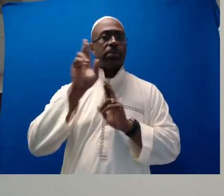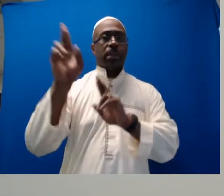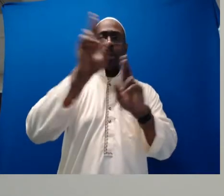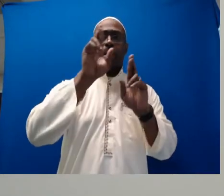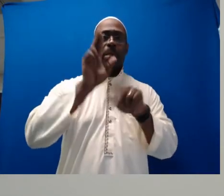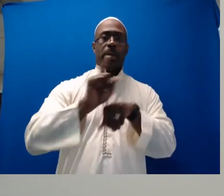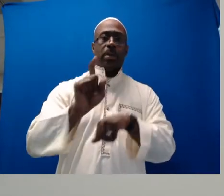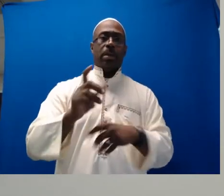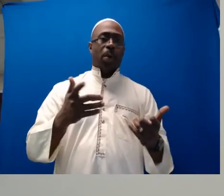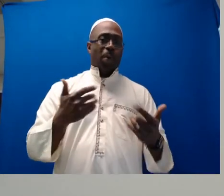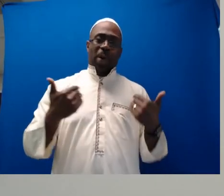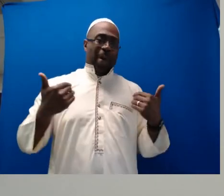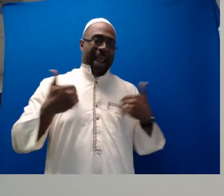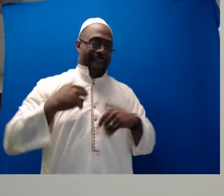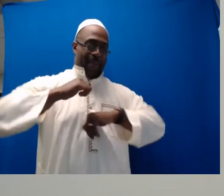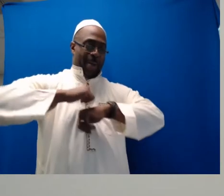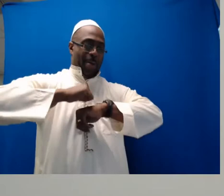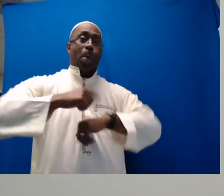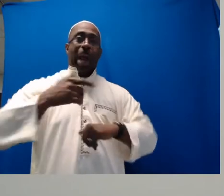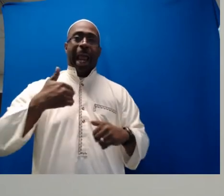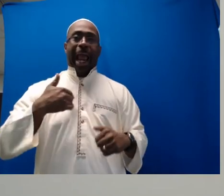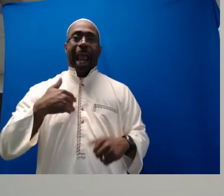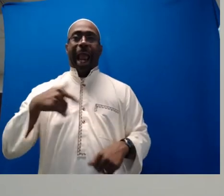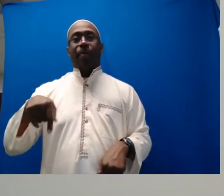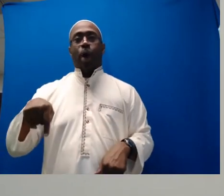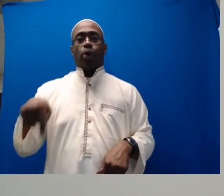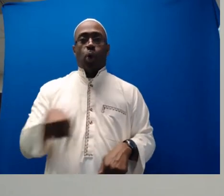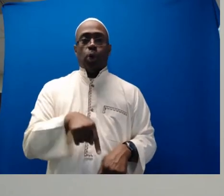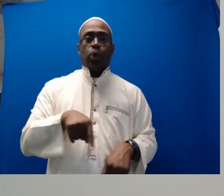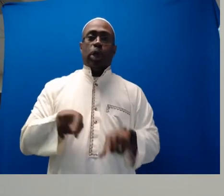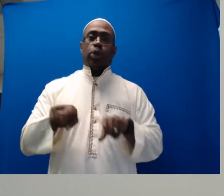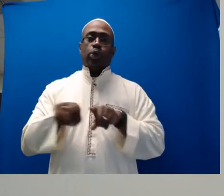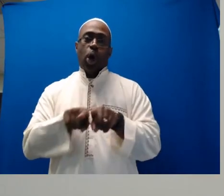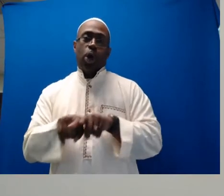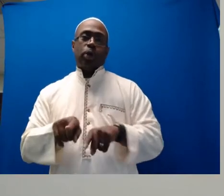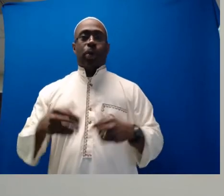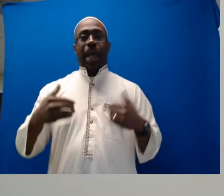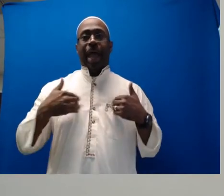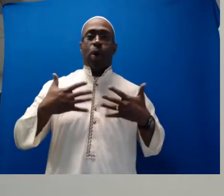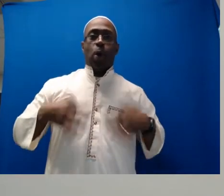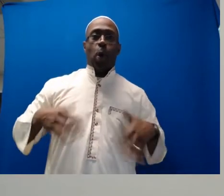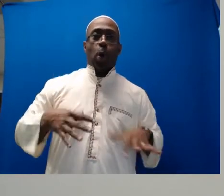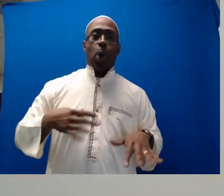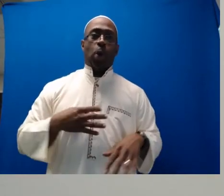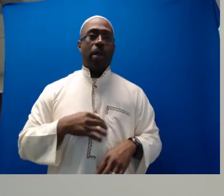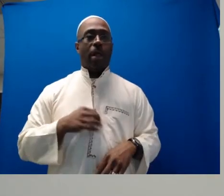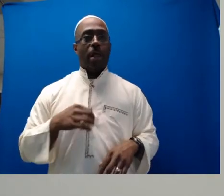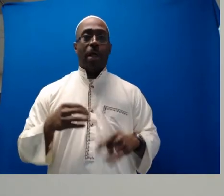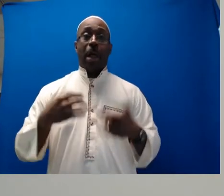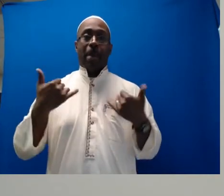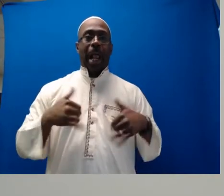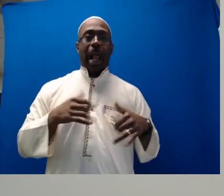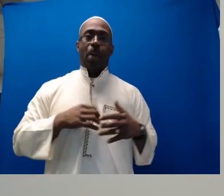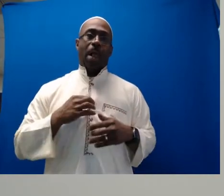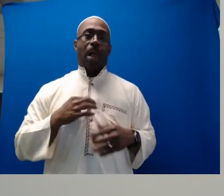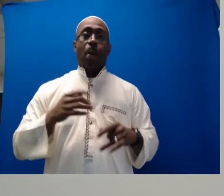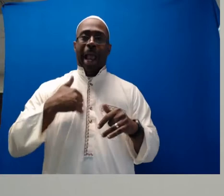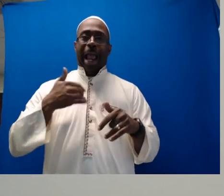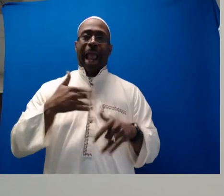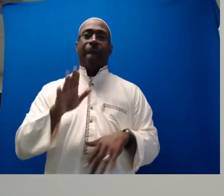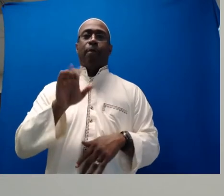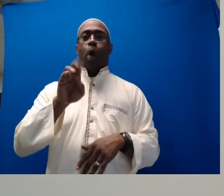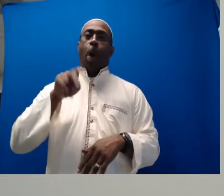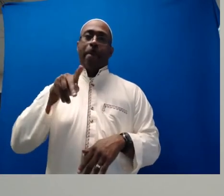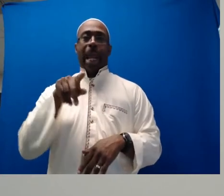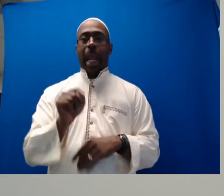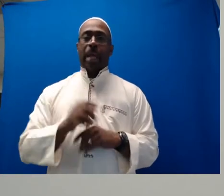Alhamdulillah, we don't have pebbles, but what do we have? We have our toes, we have our socks, we have our clothing, we have the carpet, we have